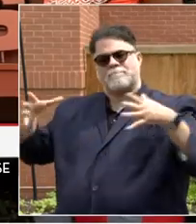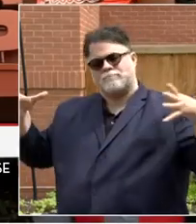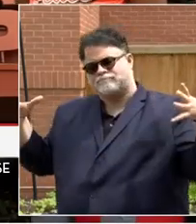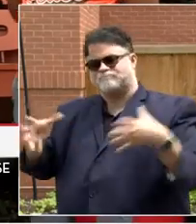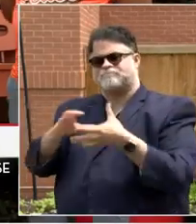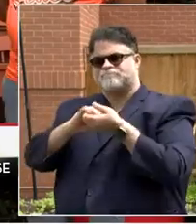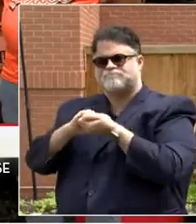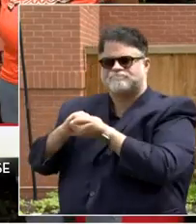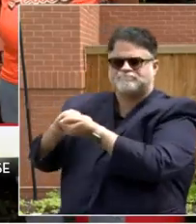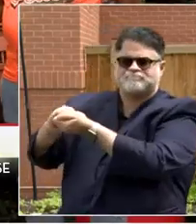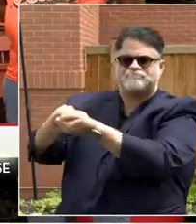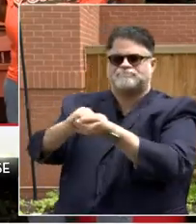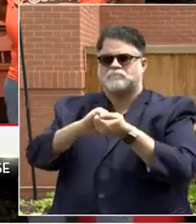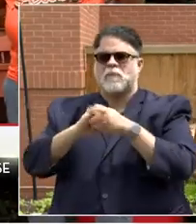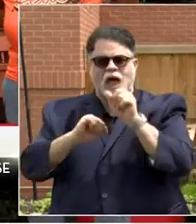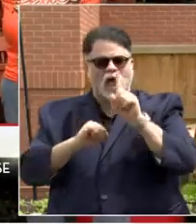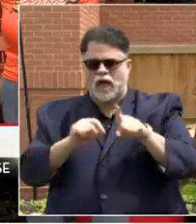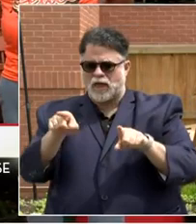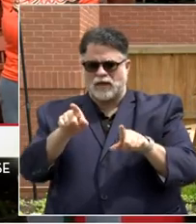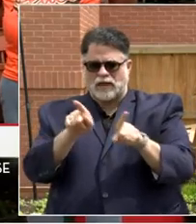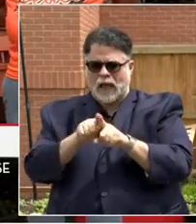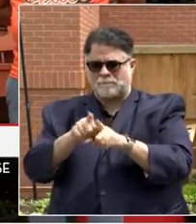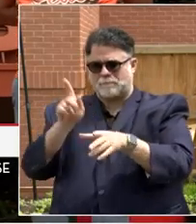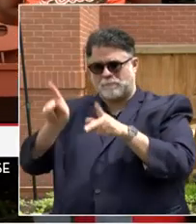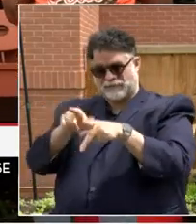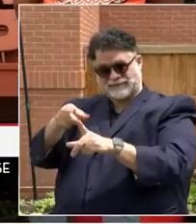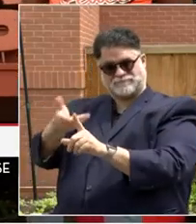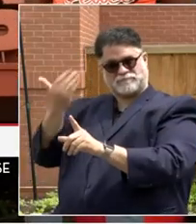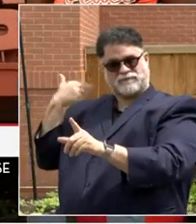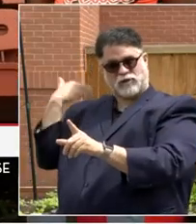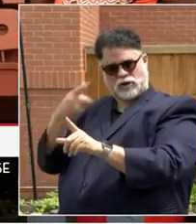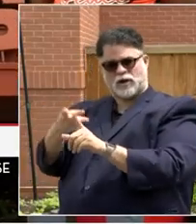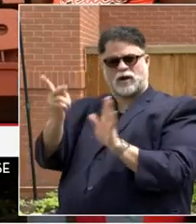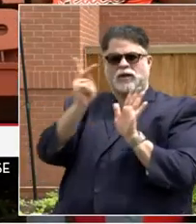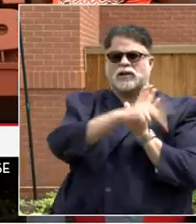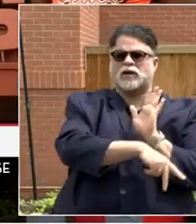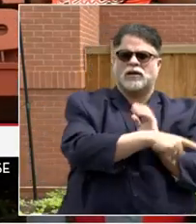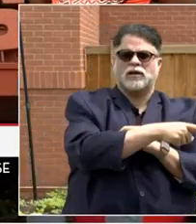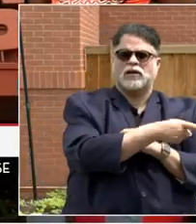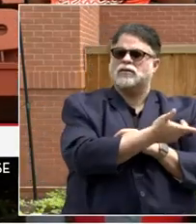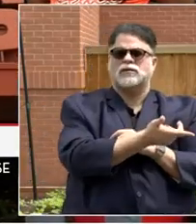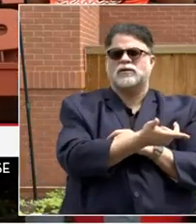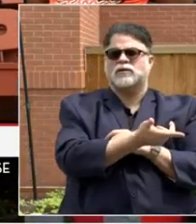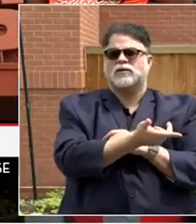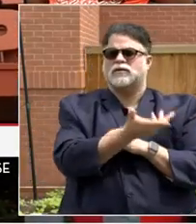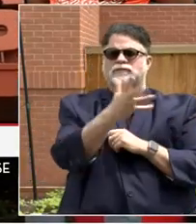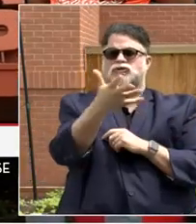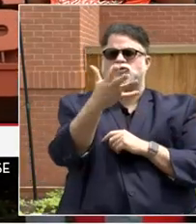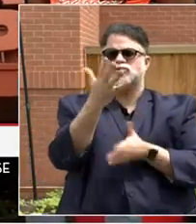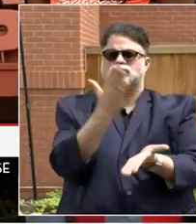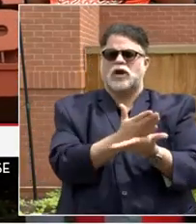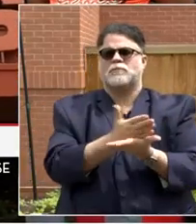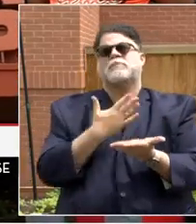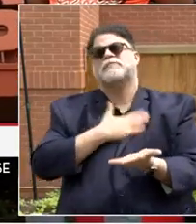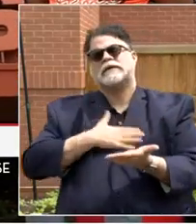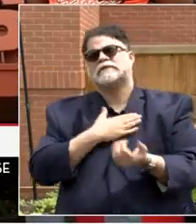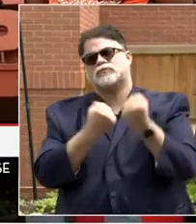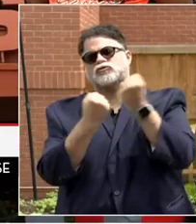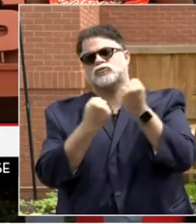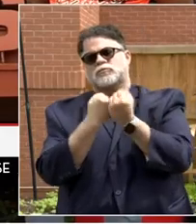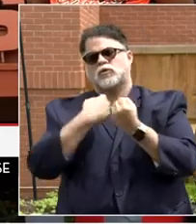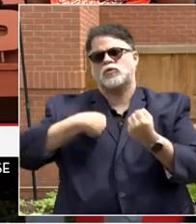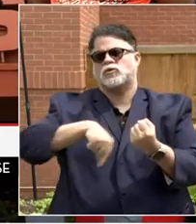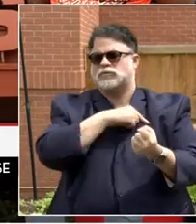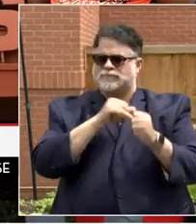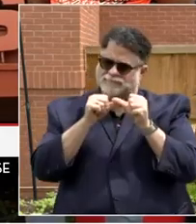gone. I'm just asking for more support. I go around it and I do my